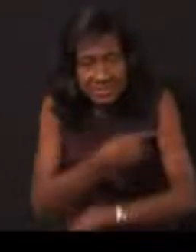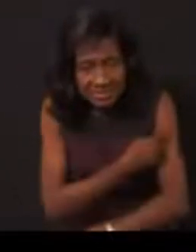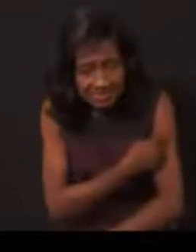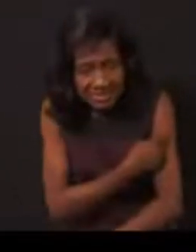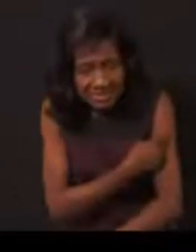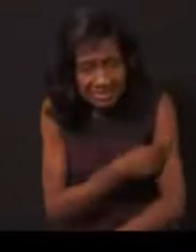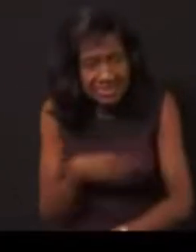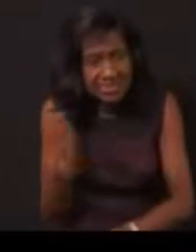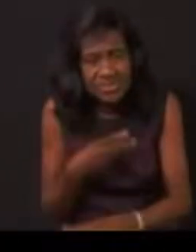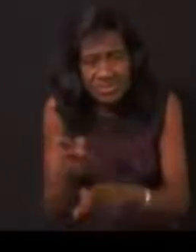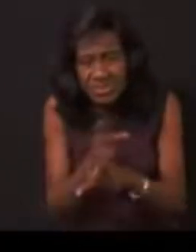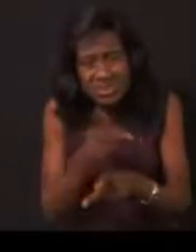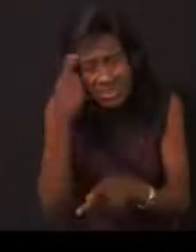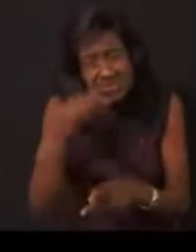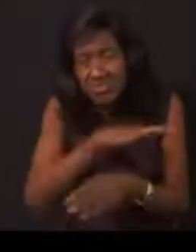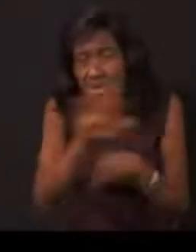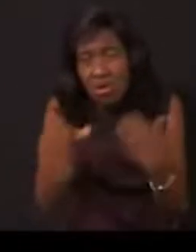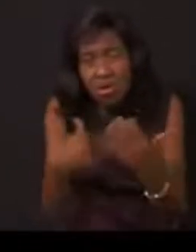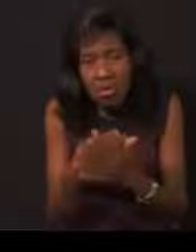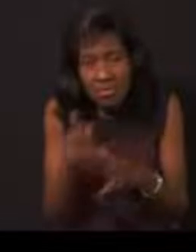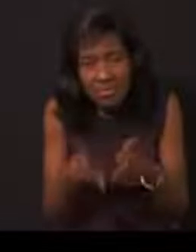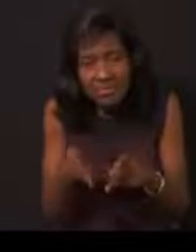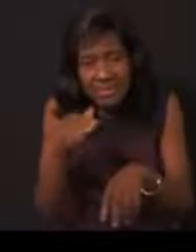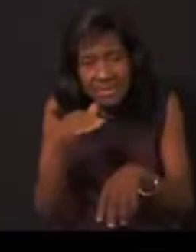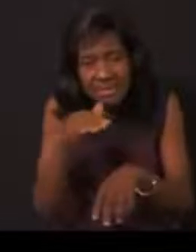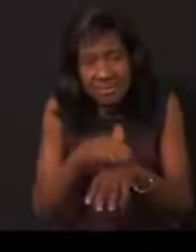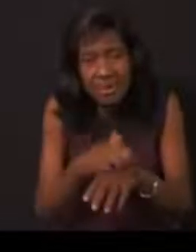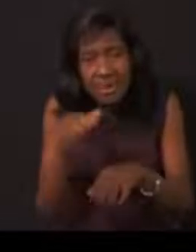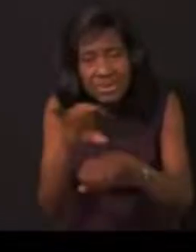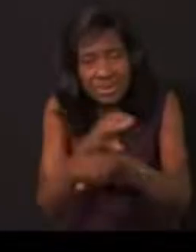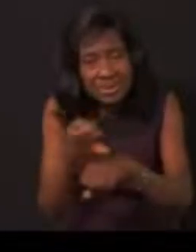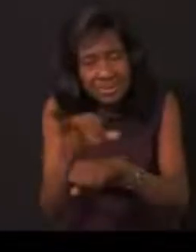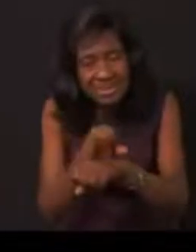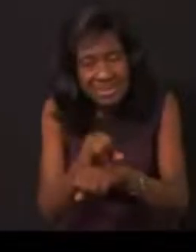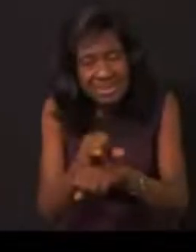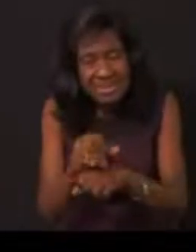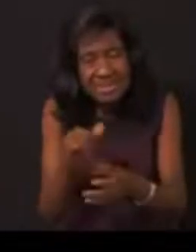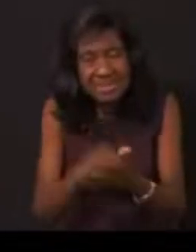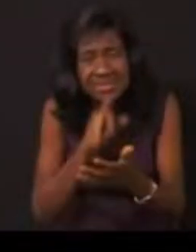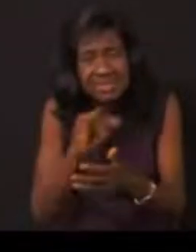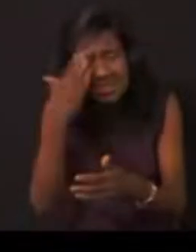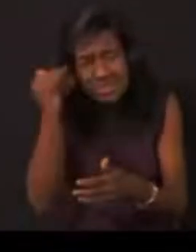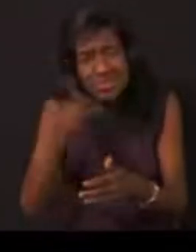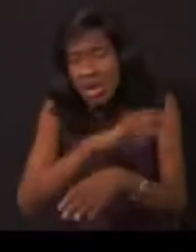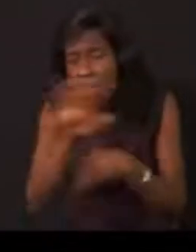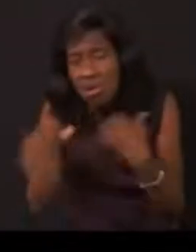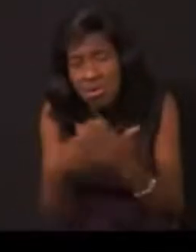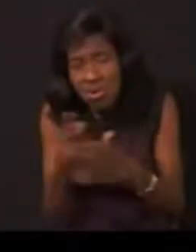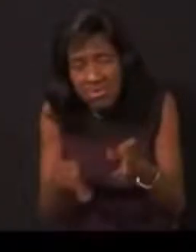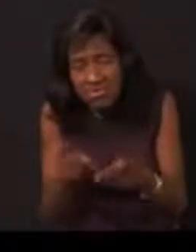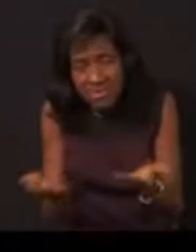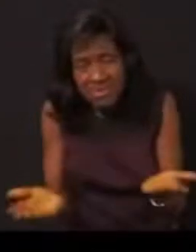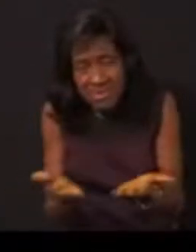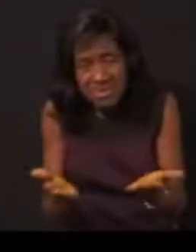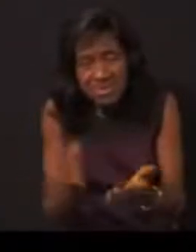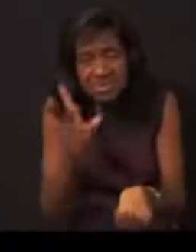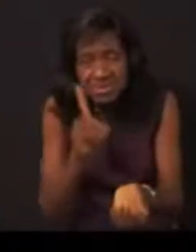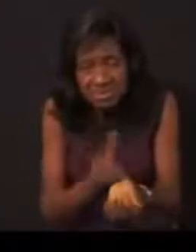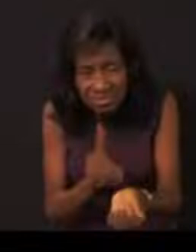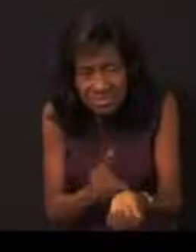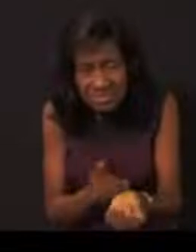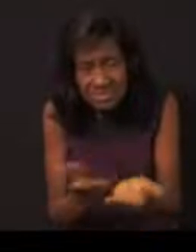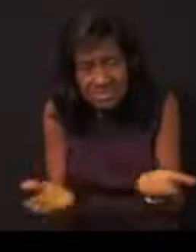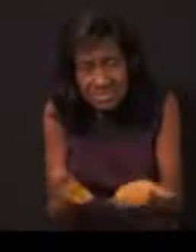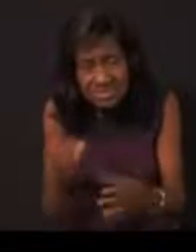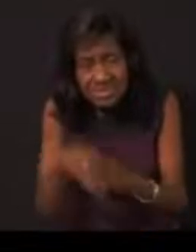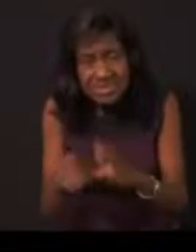everybody on these islands, and that is why all of us on this panel, Dr. Lee, and the overwhelming majority of doctors here and in the